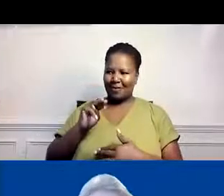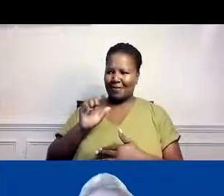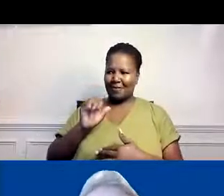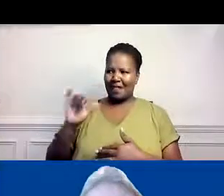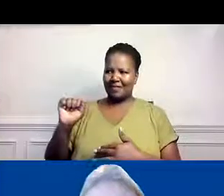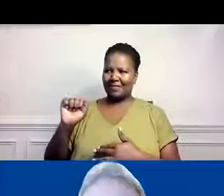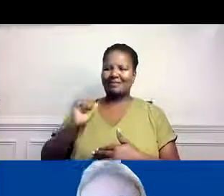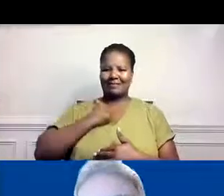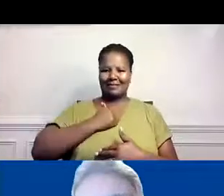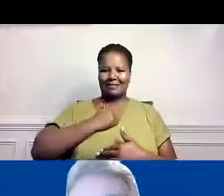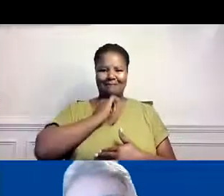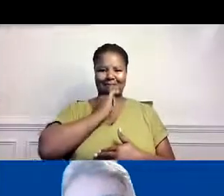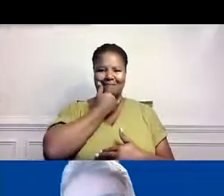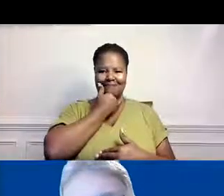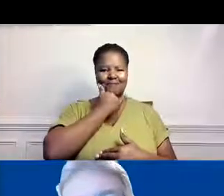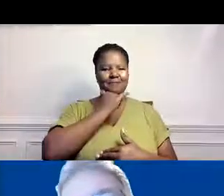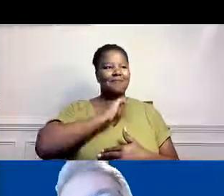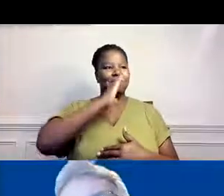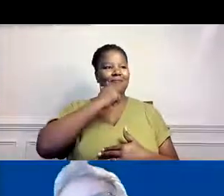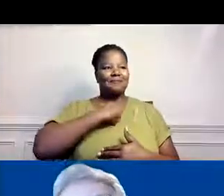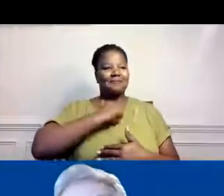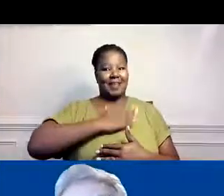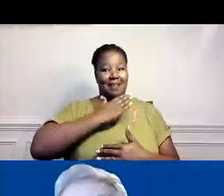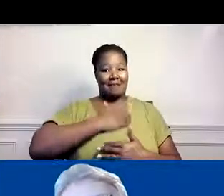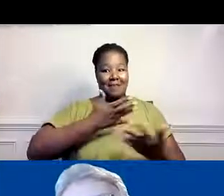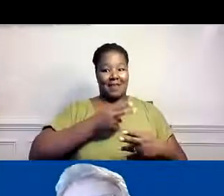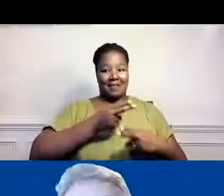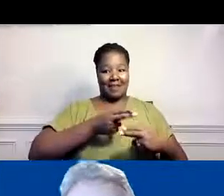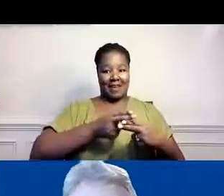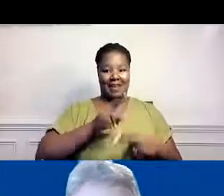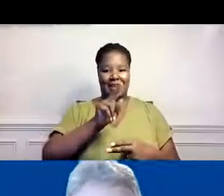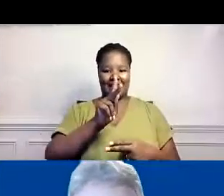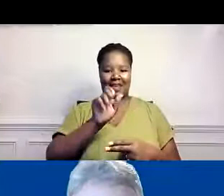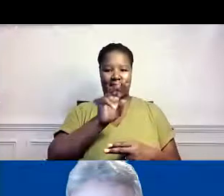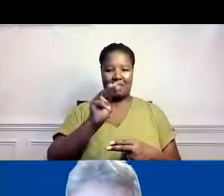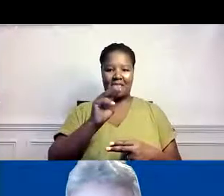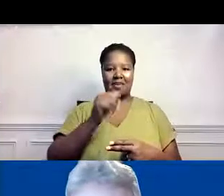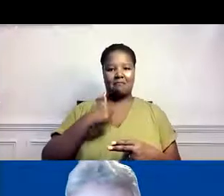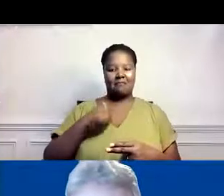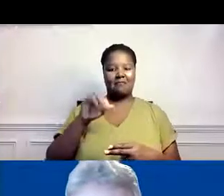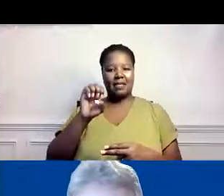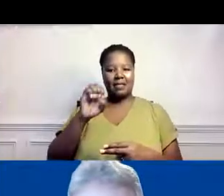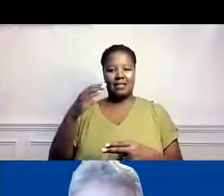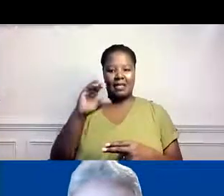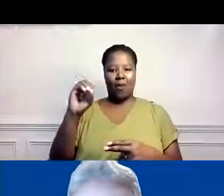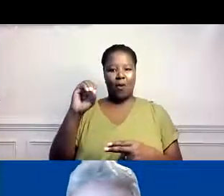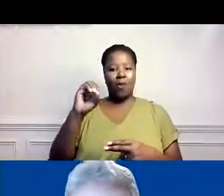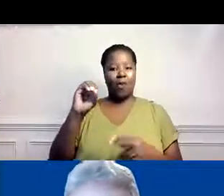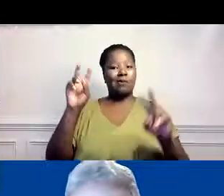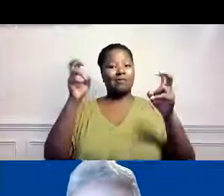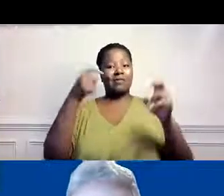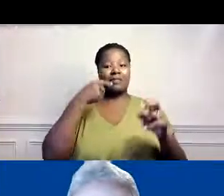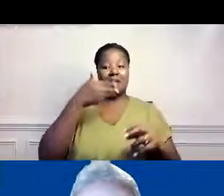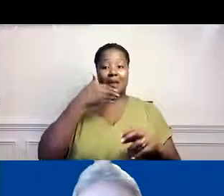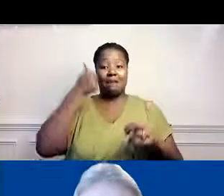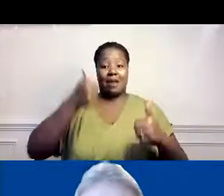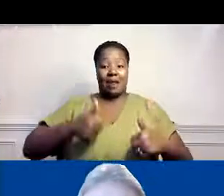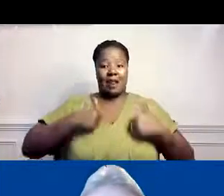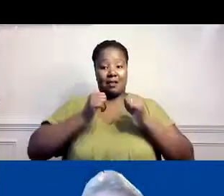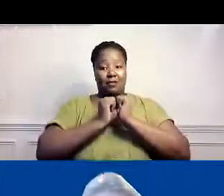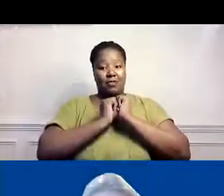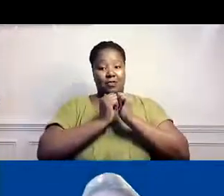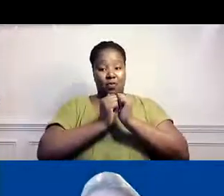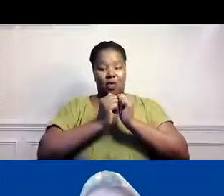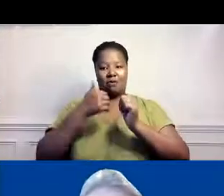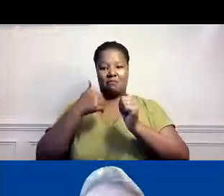Hi, so glad to be here. My name is Kim Mills. I am the CEO of A Better Life Together. We provide supports in San Diego. We